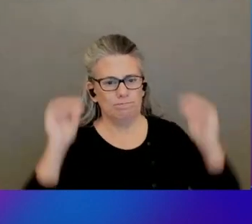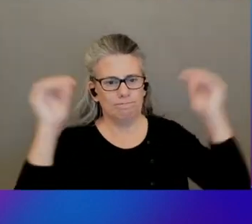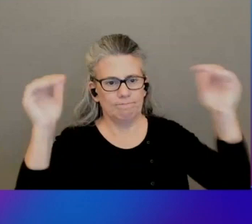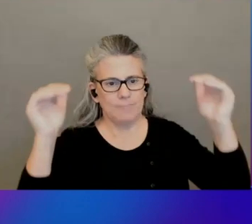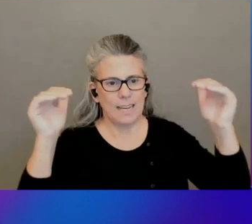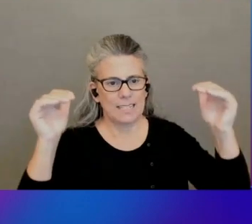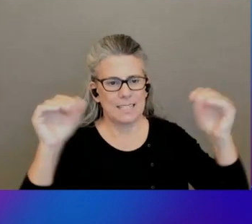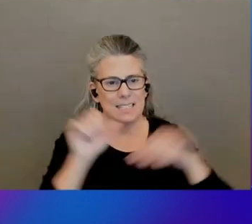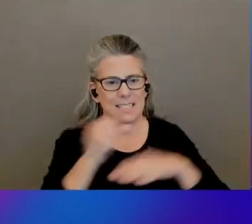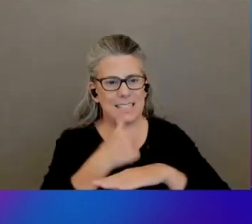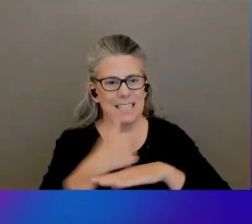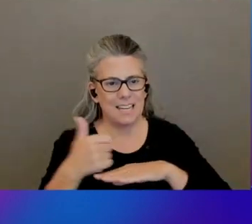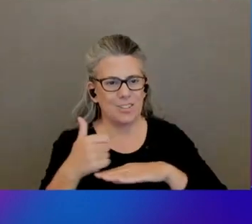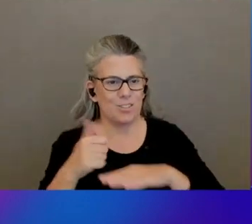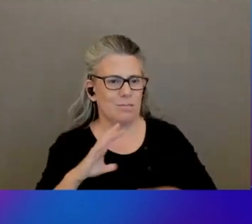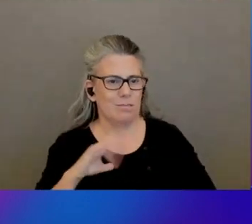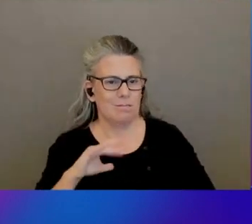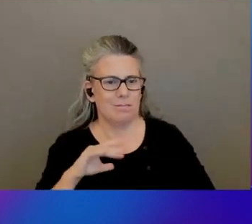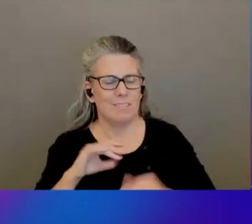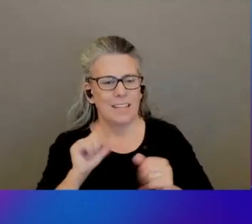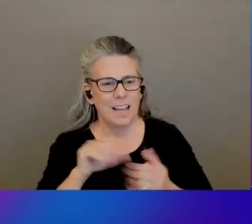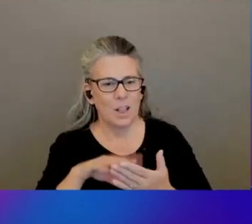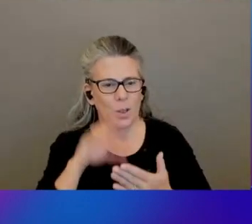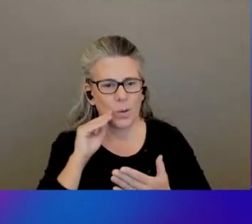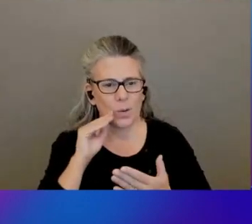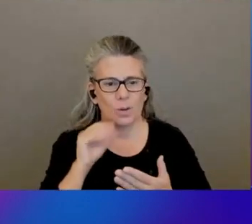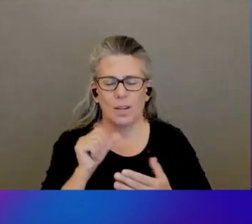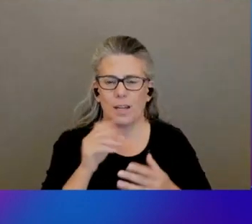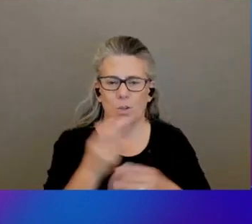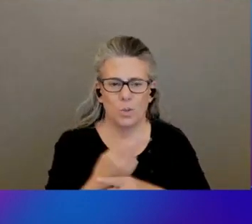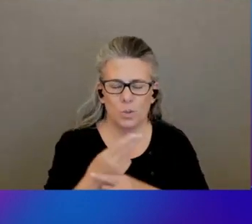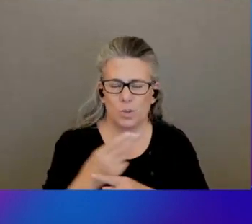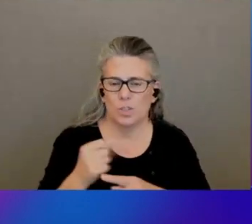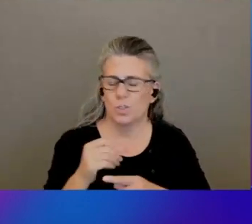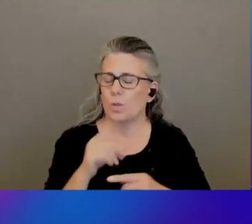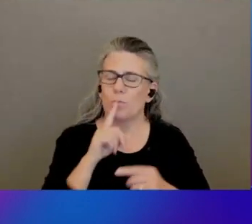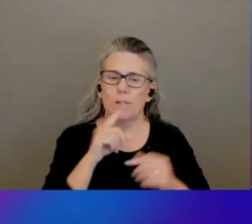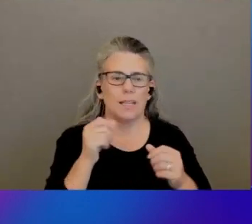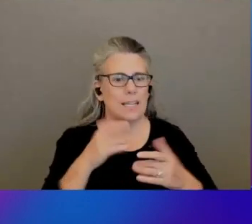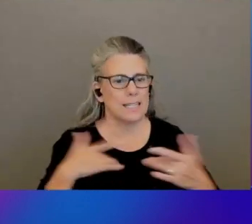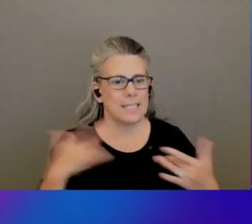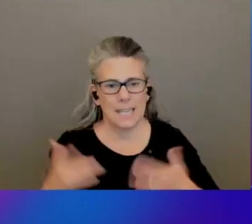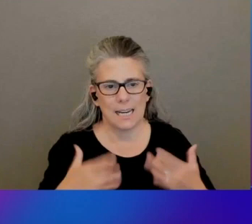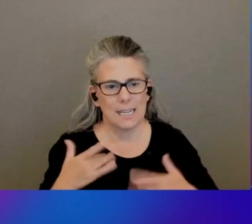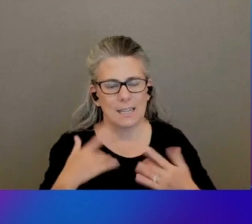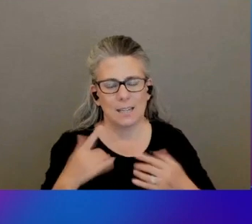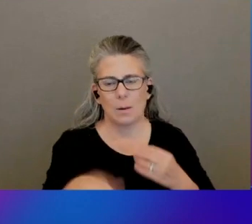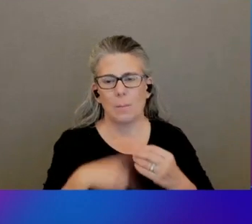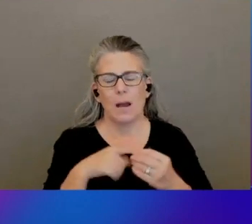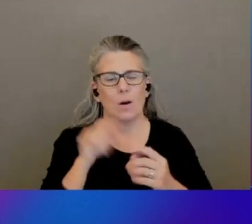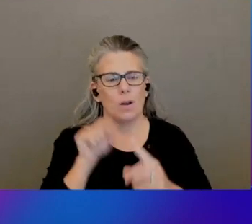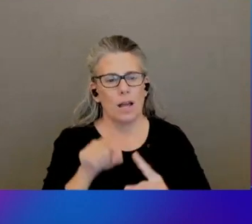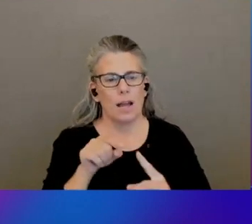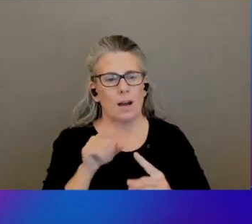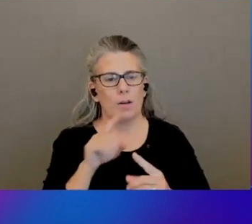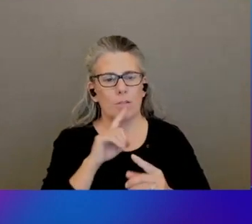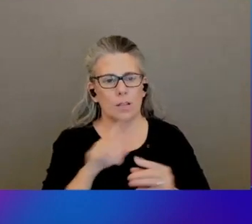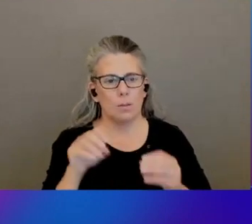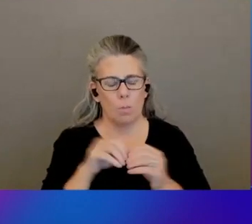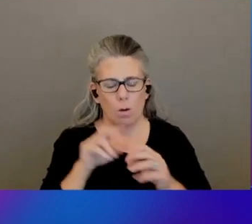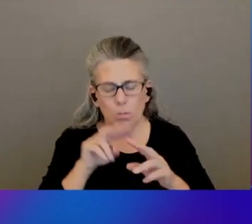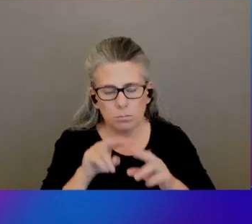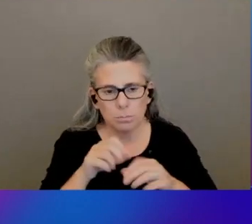Canvas and this feature set, and that it gives us a peek into the vision of the SageMaker products and suite.